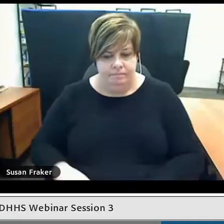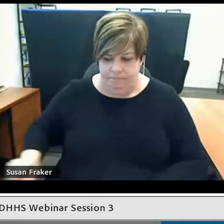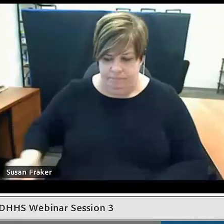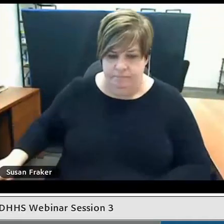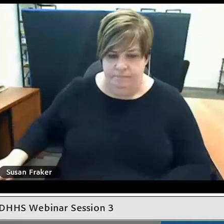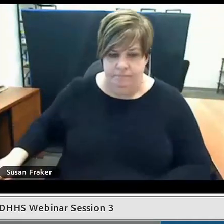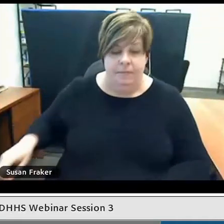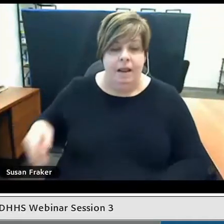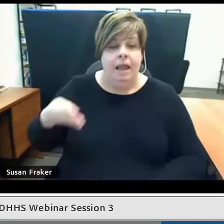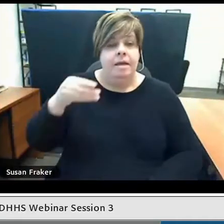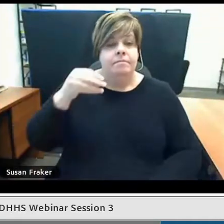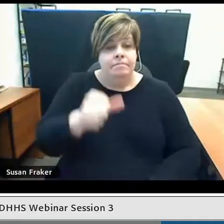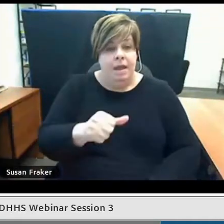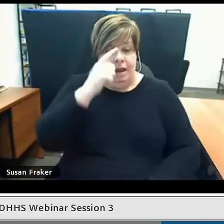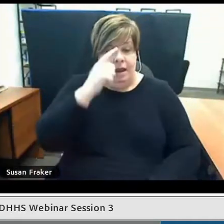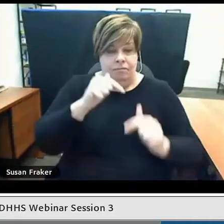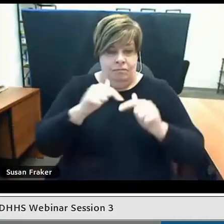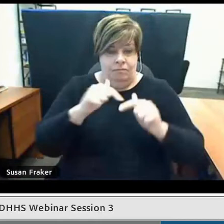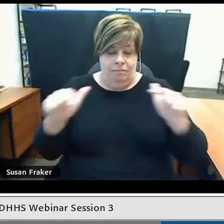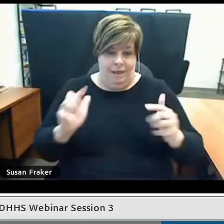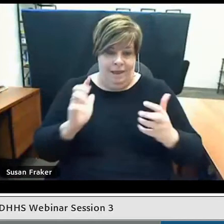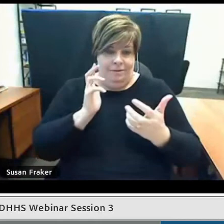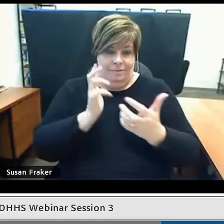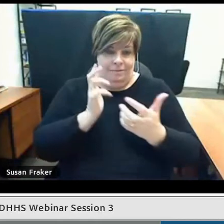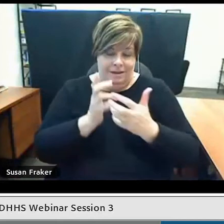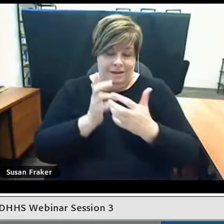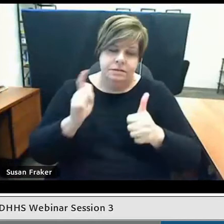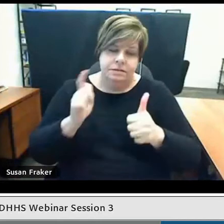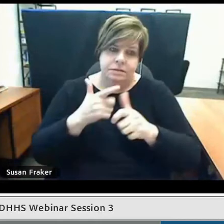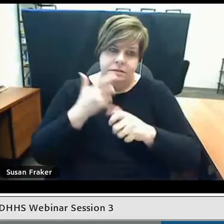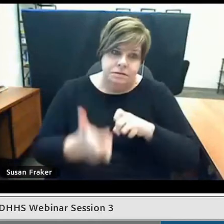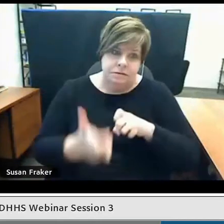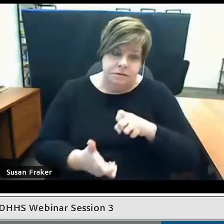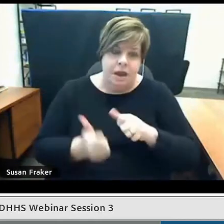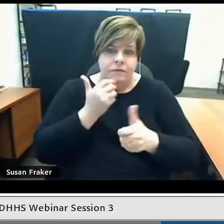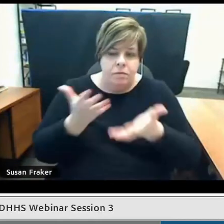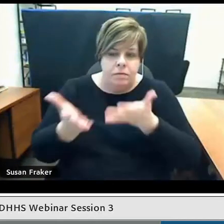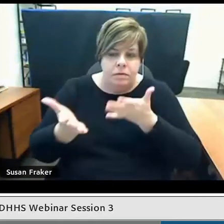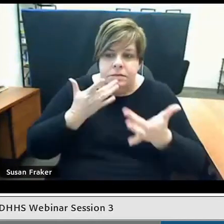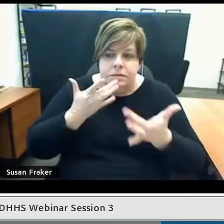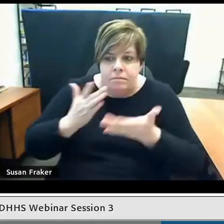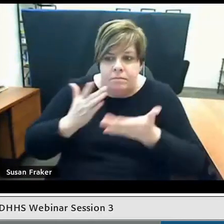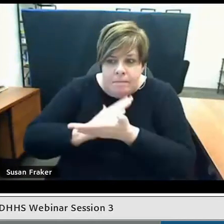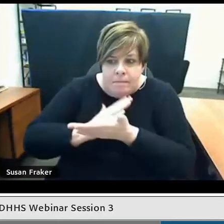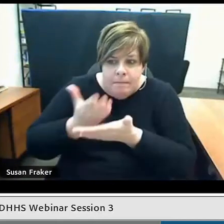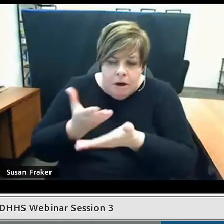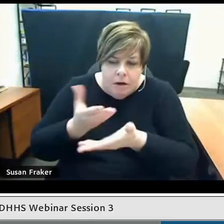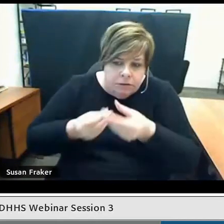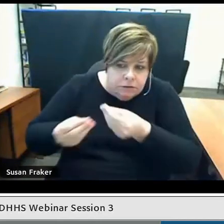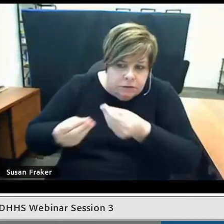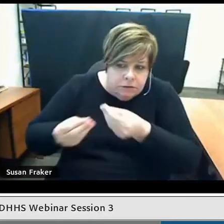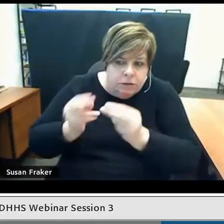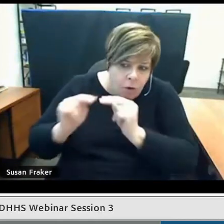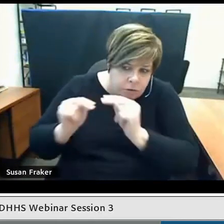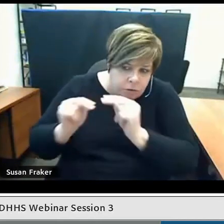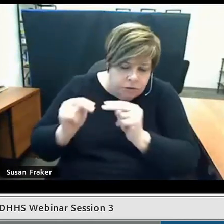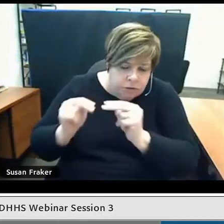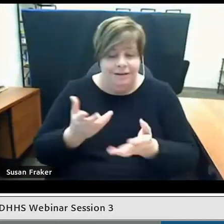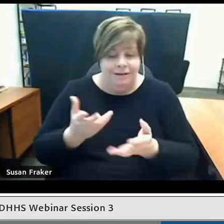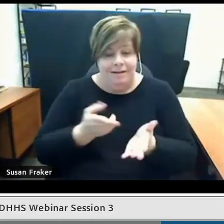Paying for language access. This is always the biggest challenge because everyone wants the bargain interpreting option. And honestly,